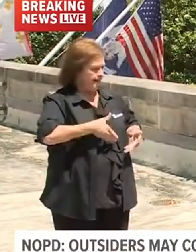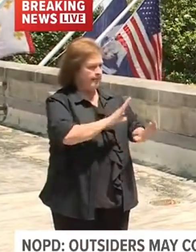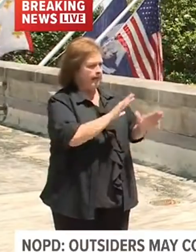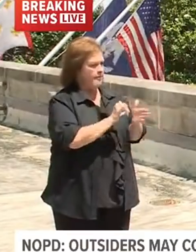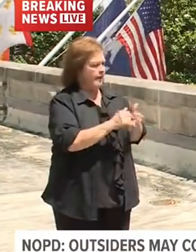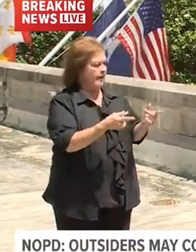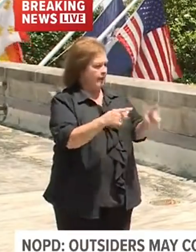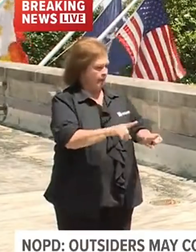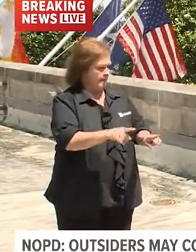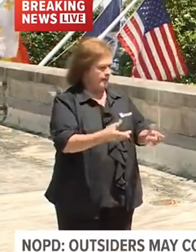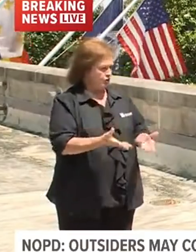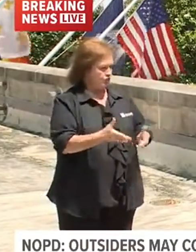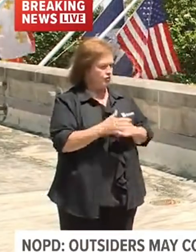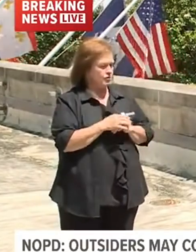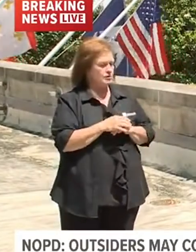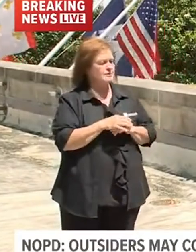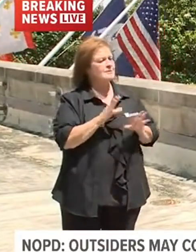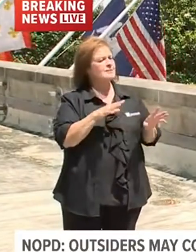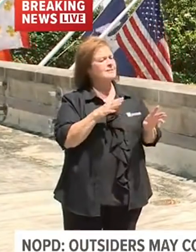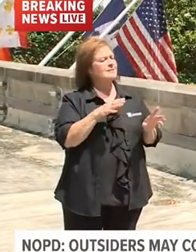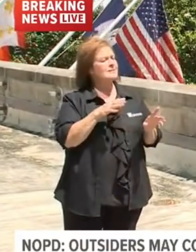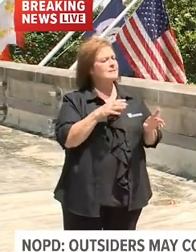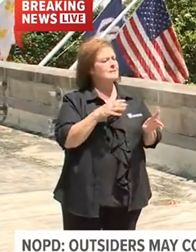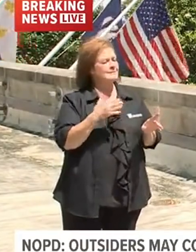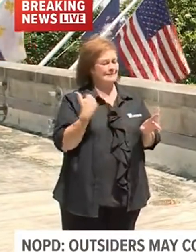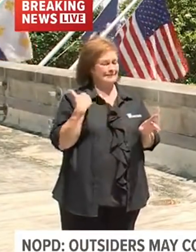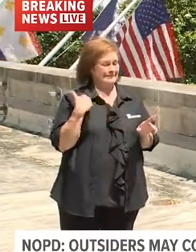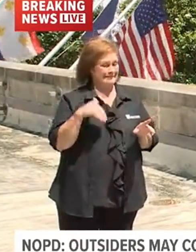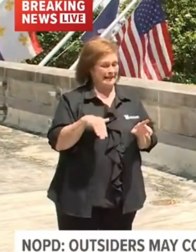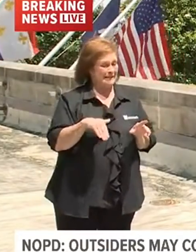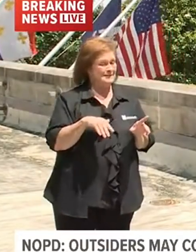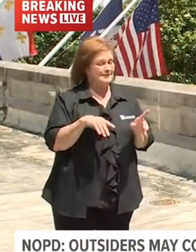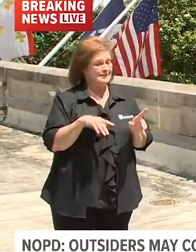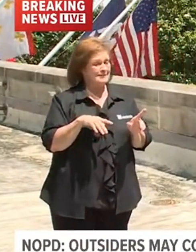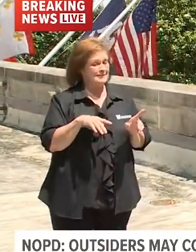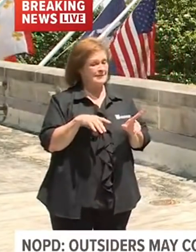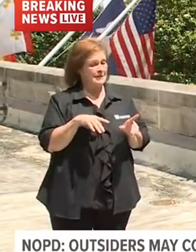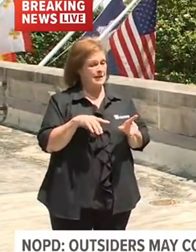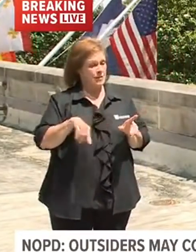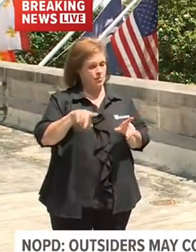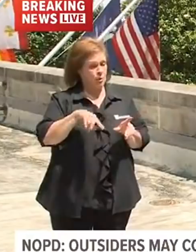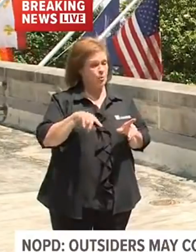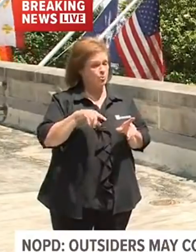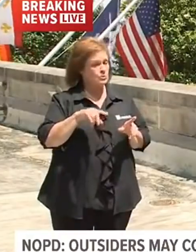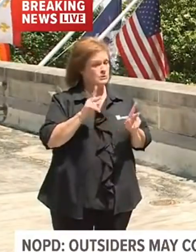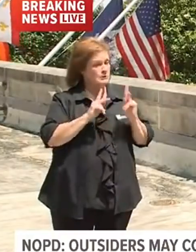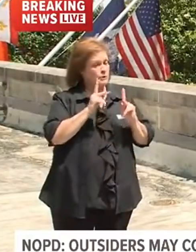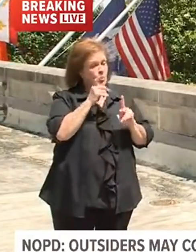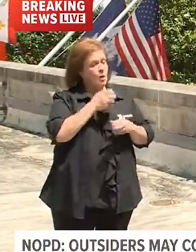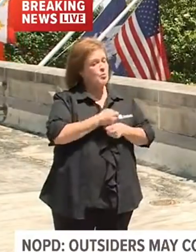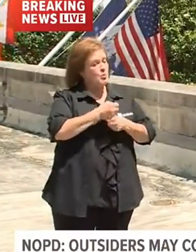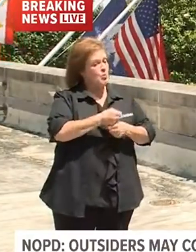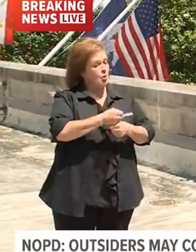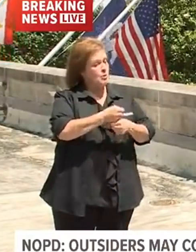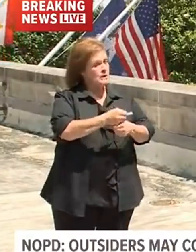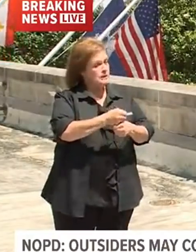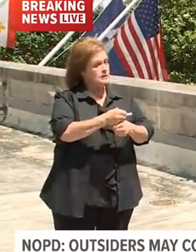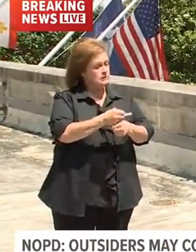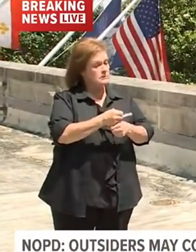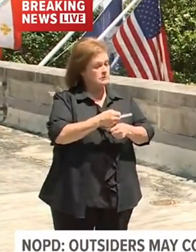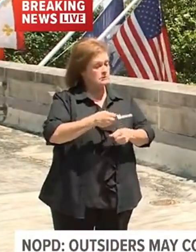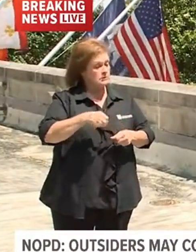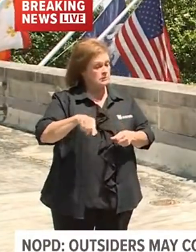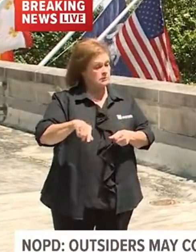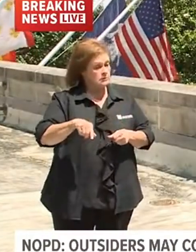that. The other night, the community was very instrumental in stopping, I'm talking about the protesters, stopping individuals